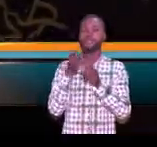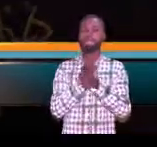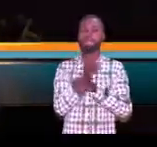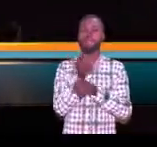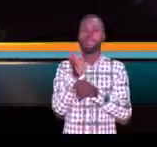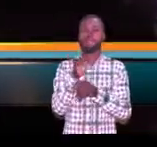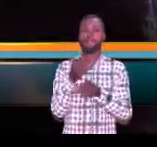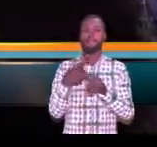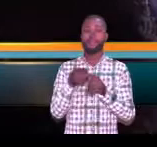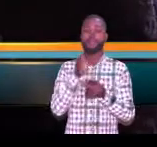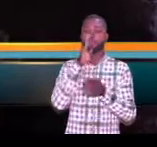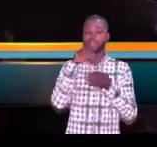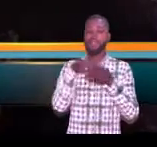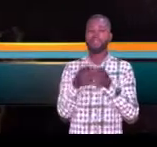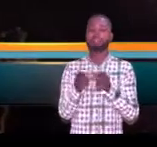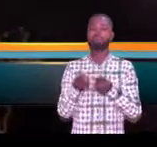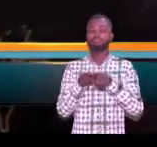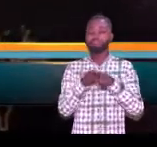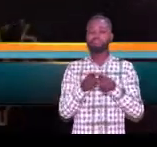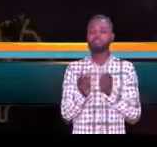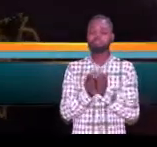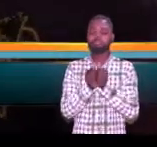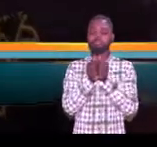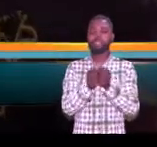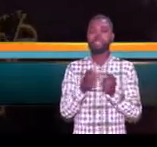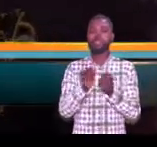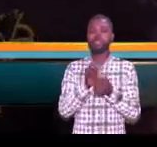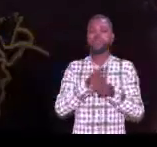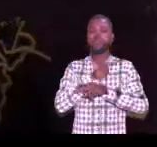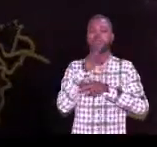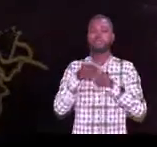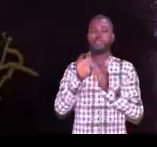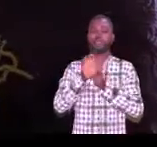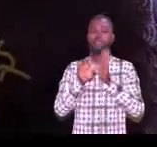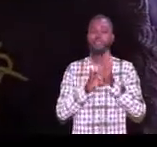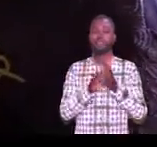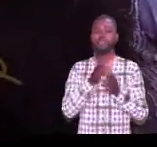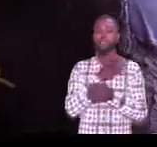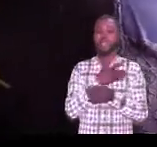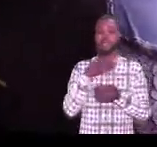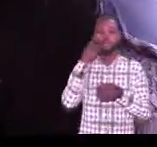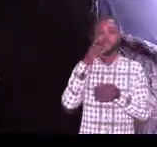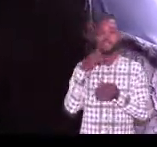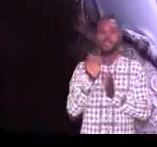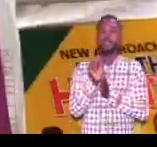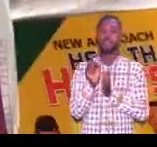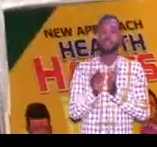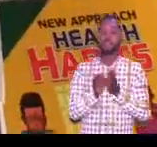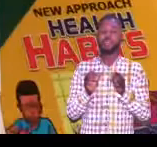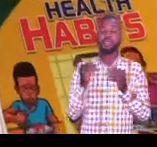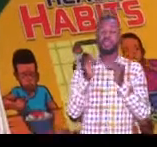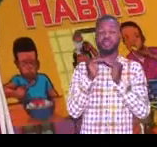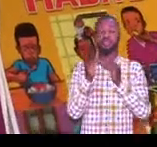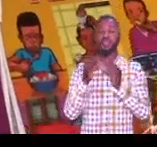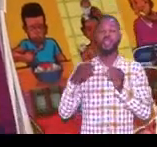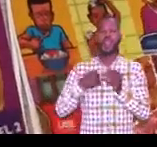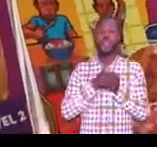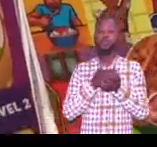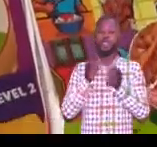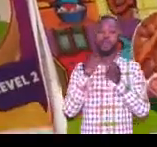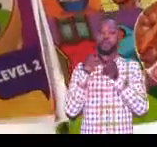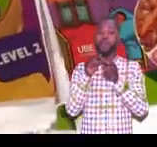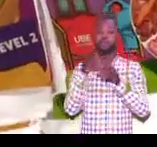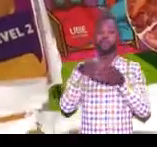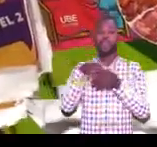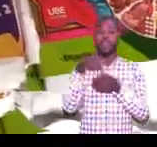positively, the books must be in line with the national curriculum and the schemes of work for the state. Equally, we watch